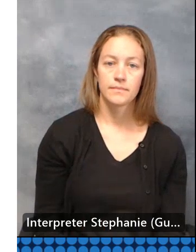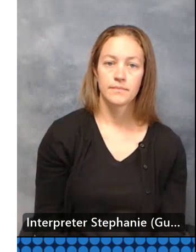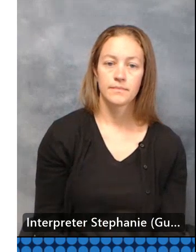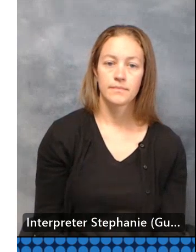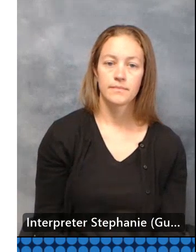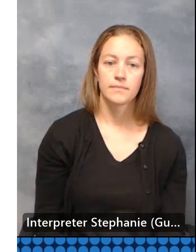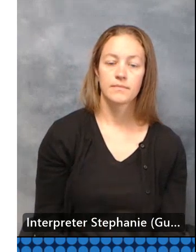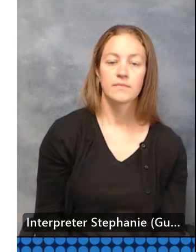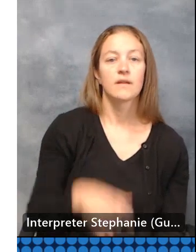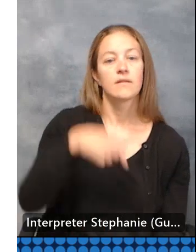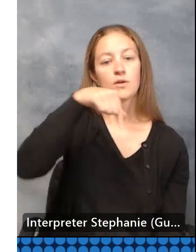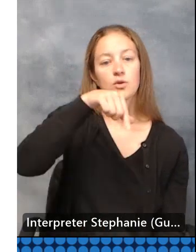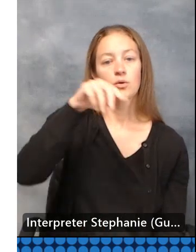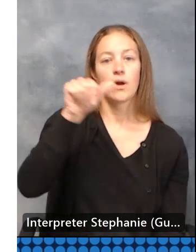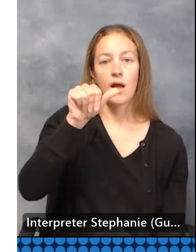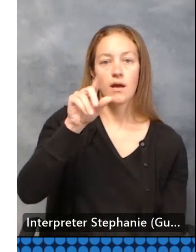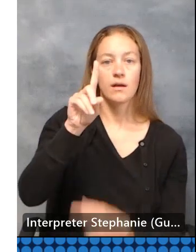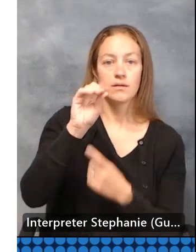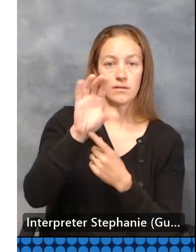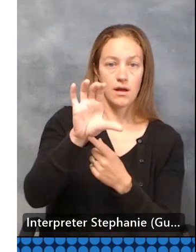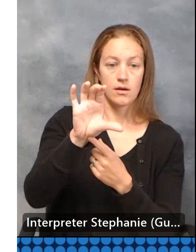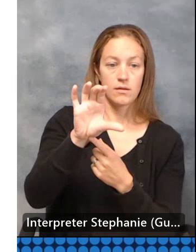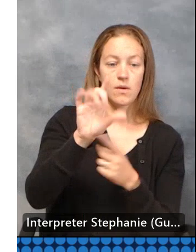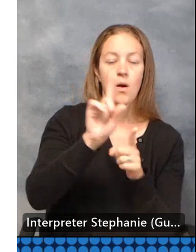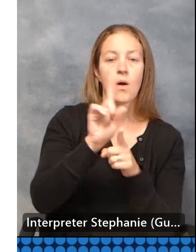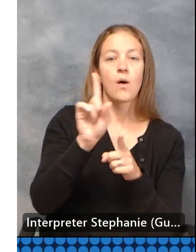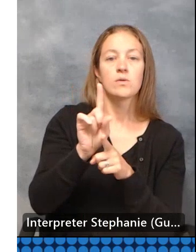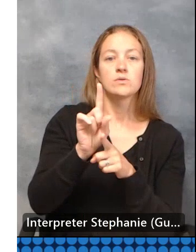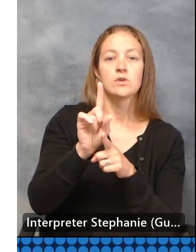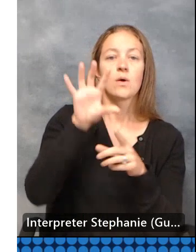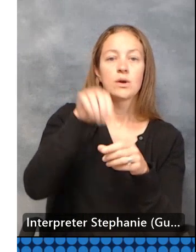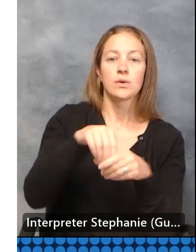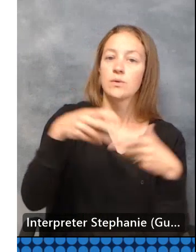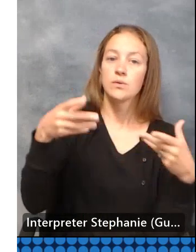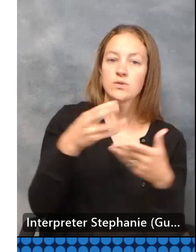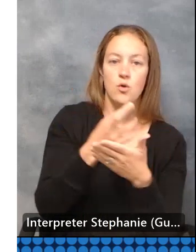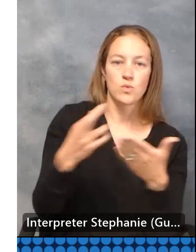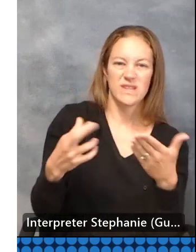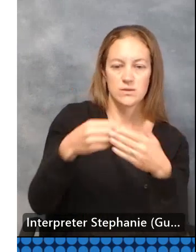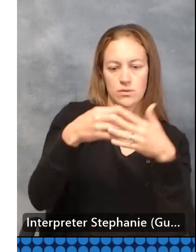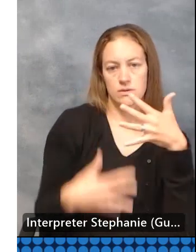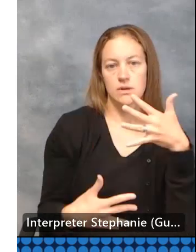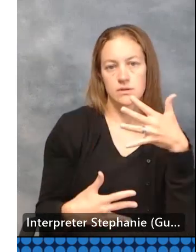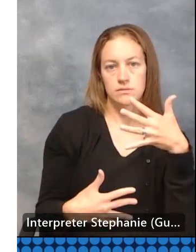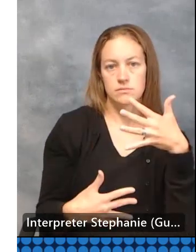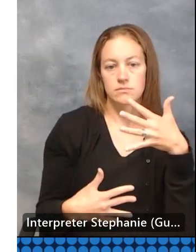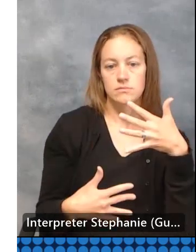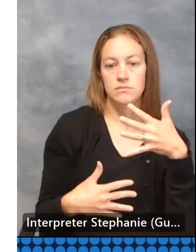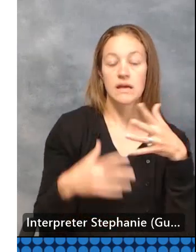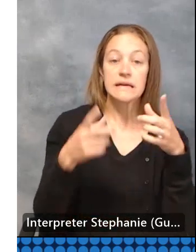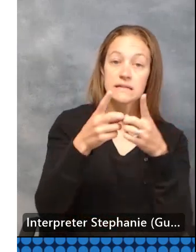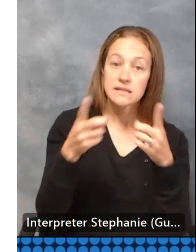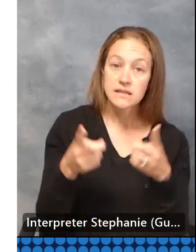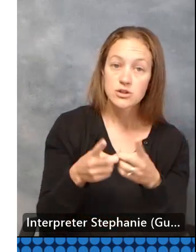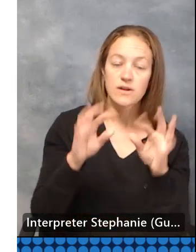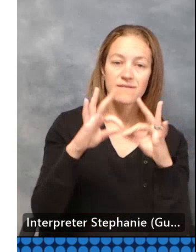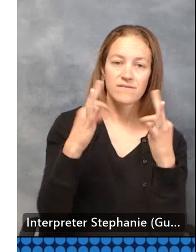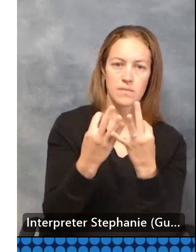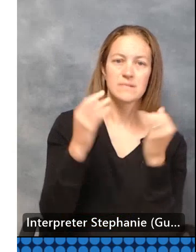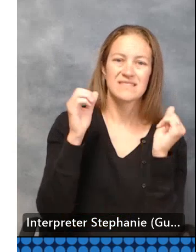The Q&A document also has an additional resources section for use by districts and